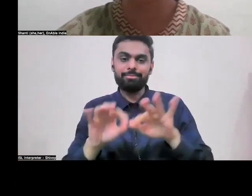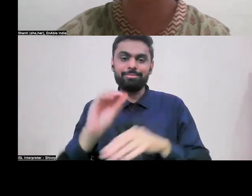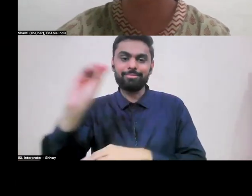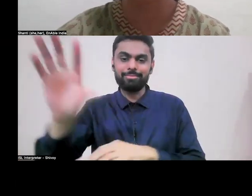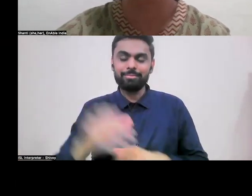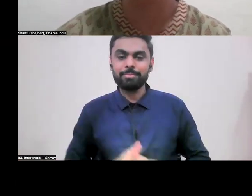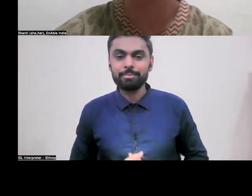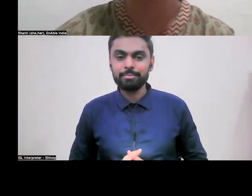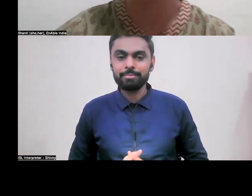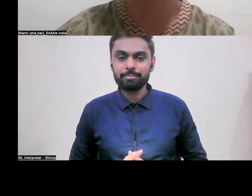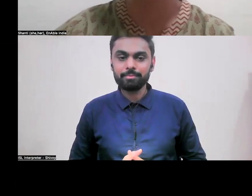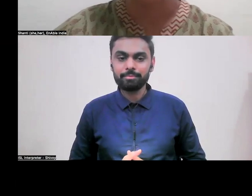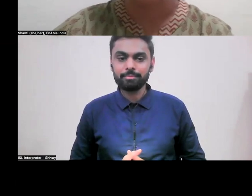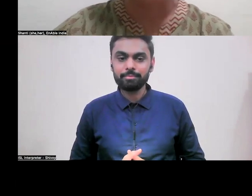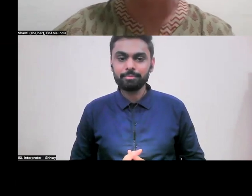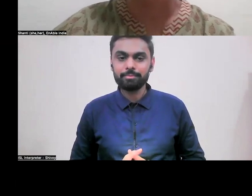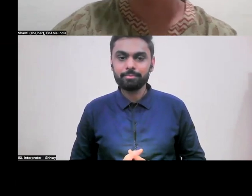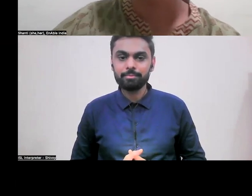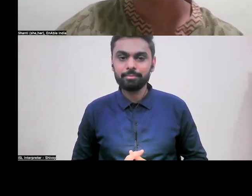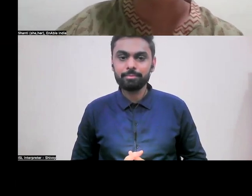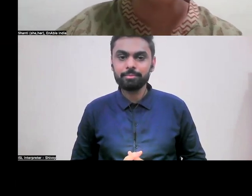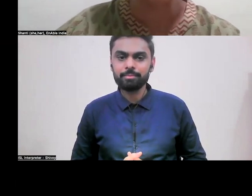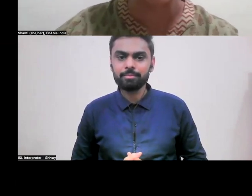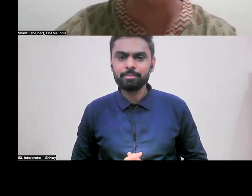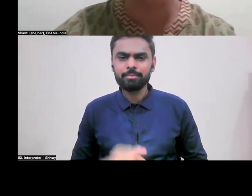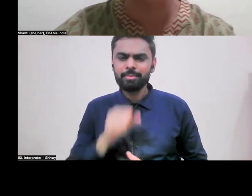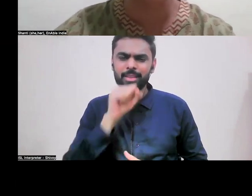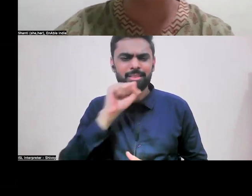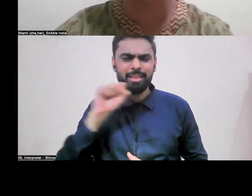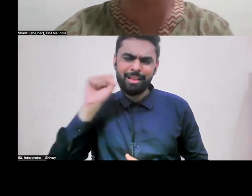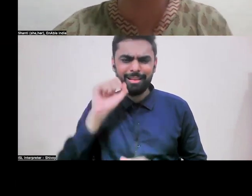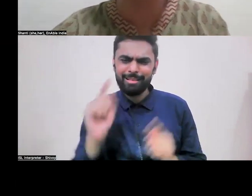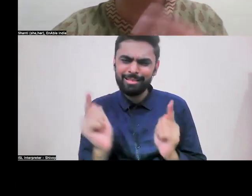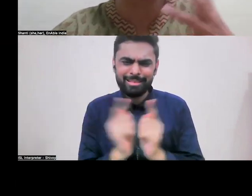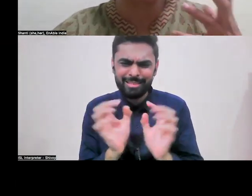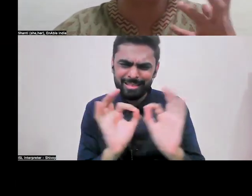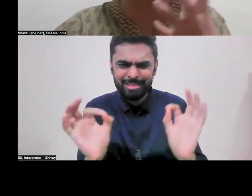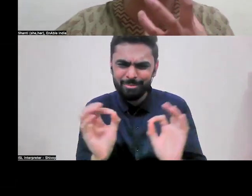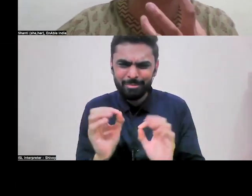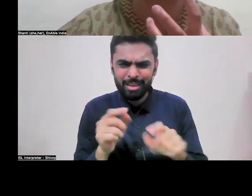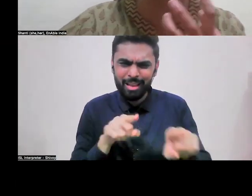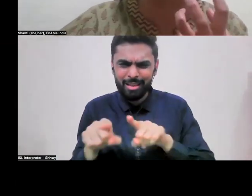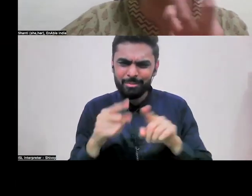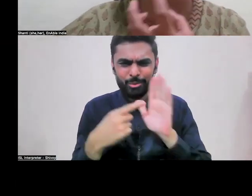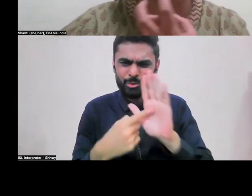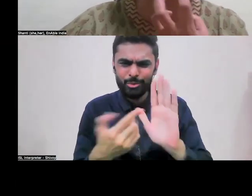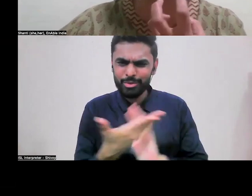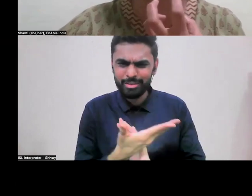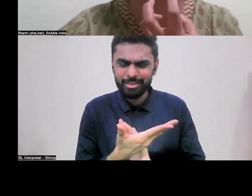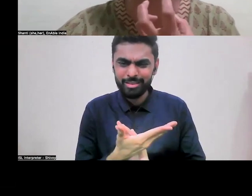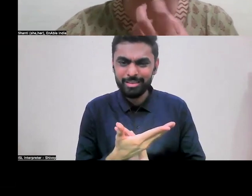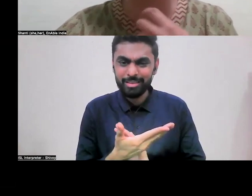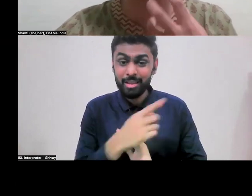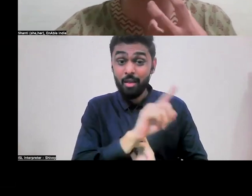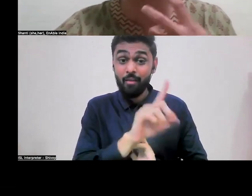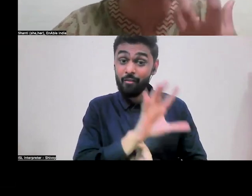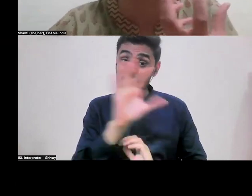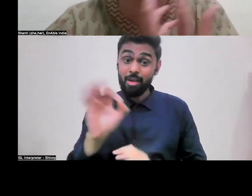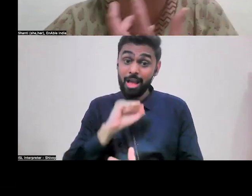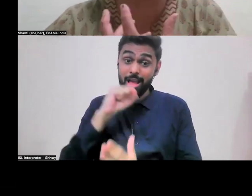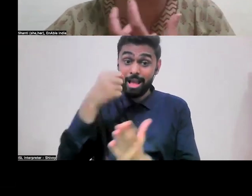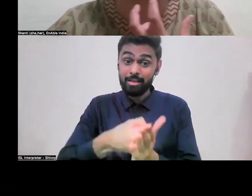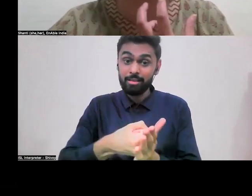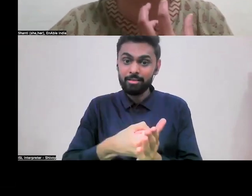Blank L. So I think with this very simple example, what we're showing you is by the first week when the candidates come, they